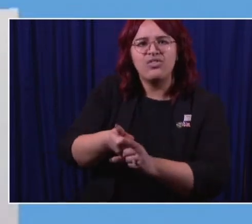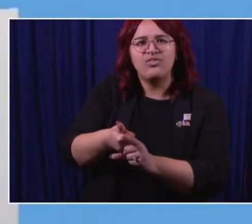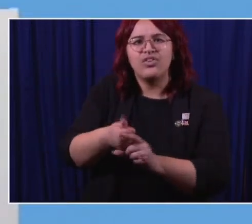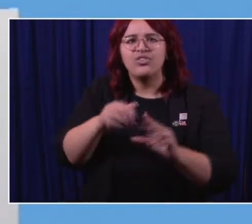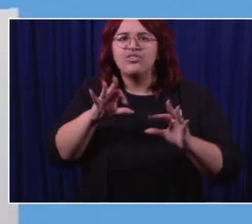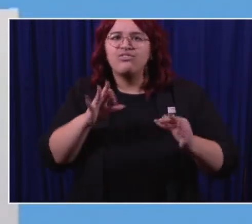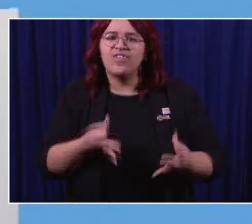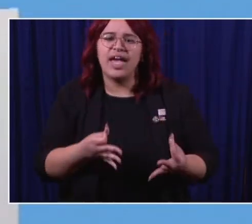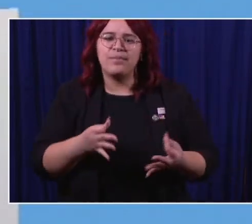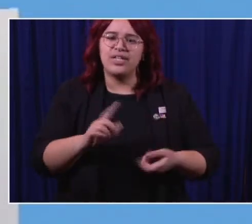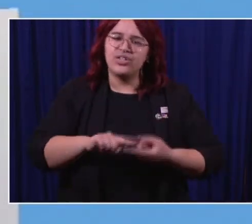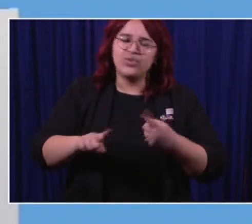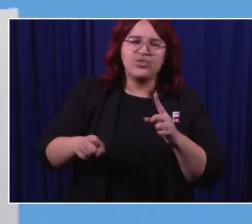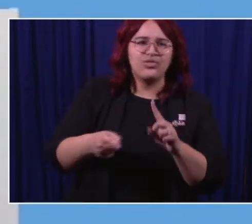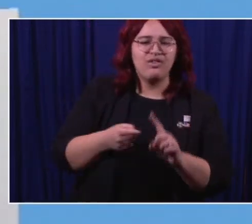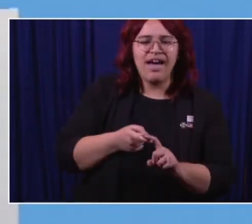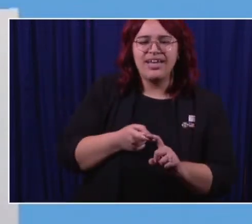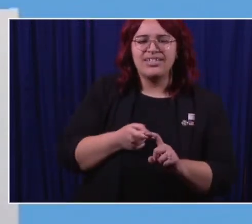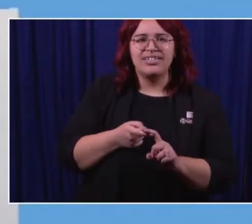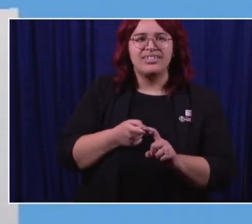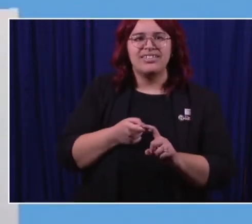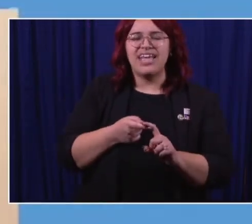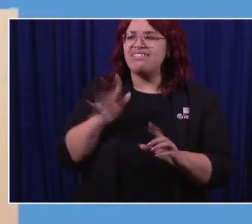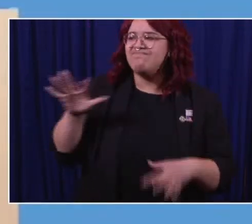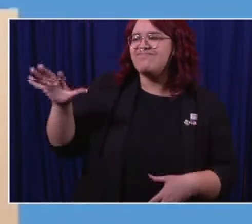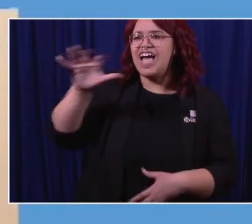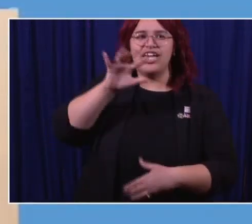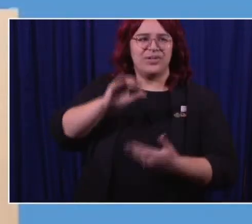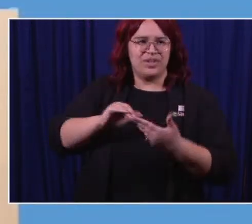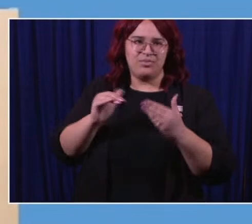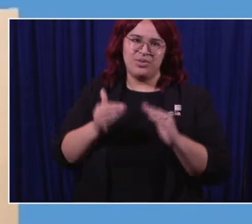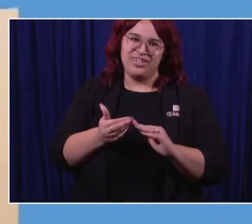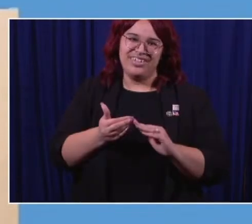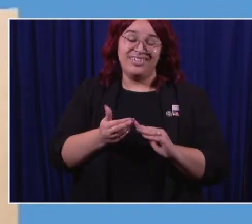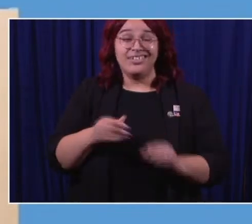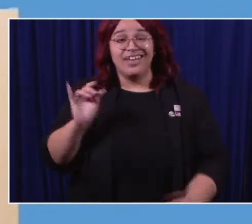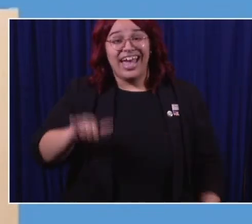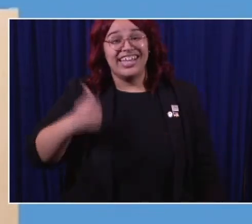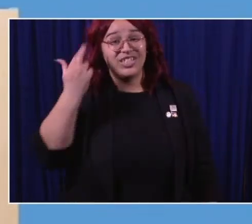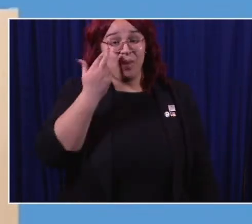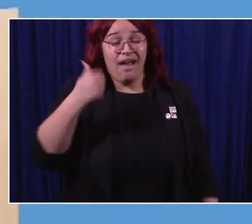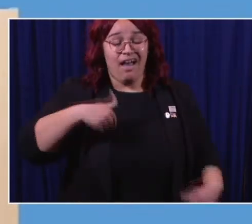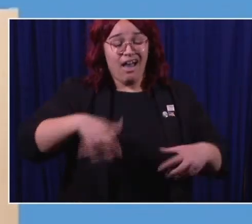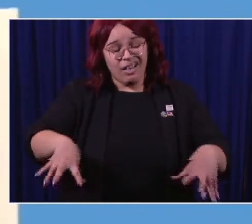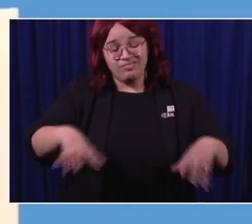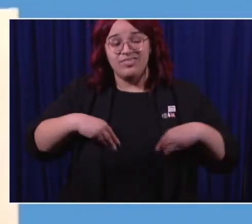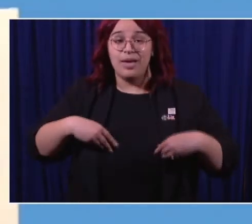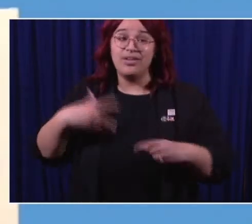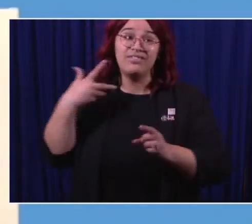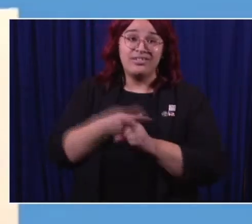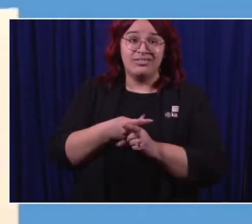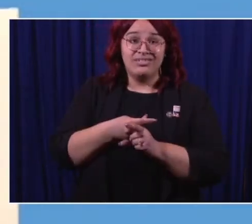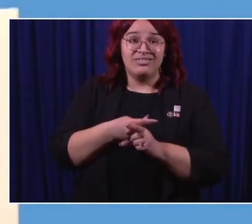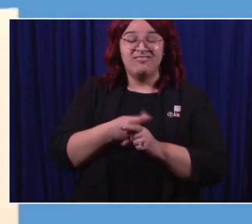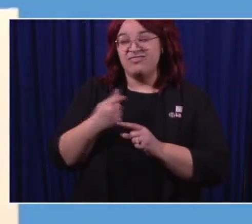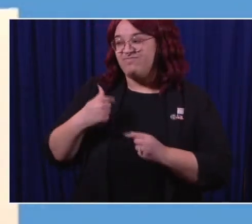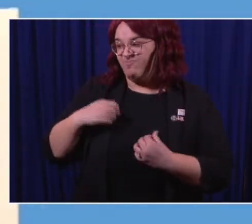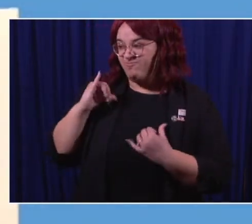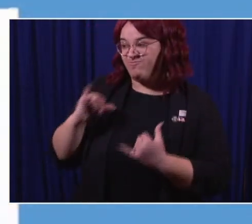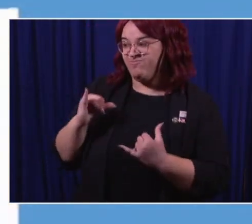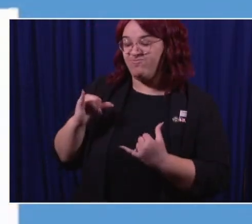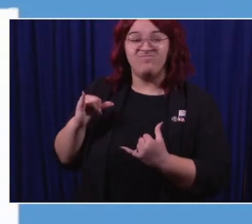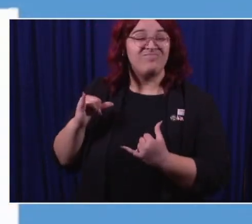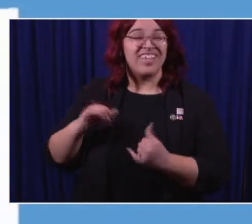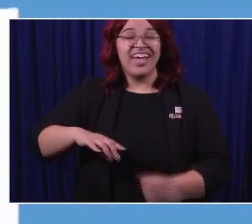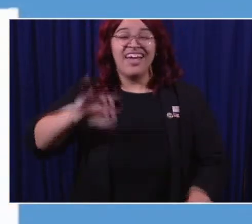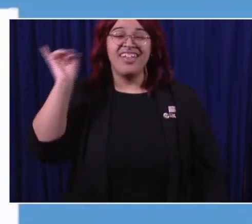friends, your entire community. And that's why I got vaccinated. And that's why I got vaccinated.